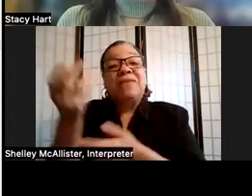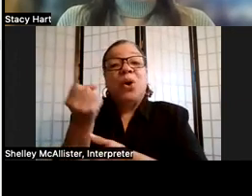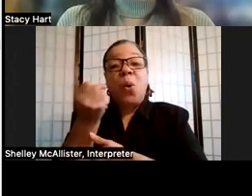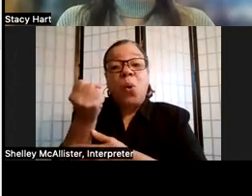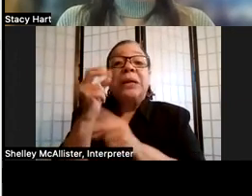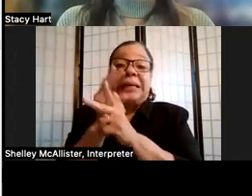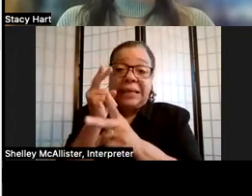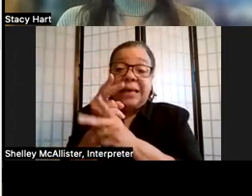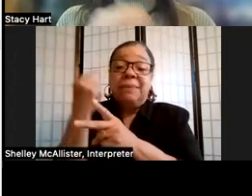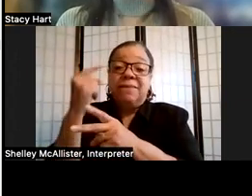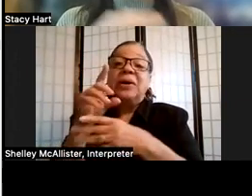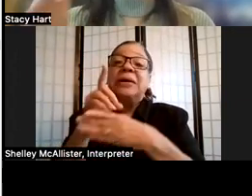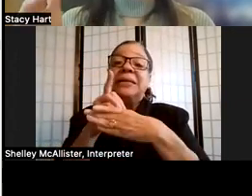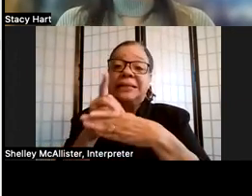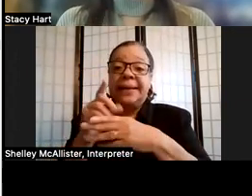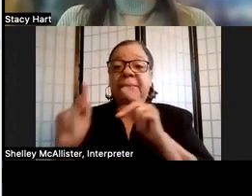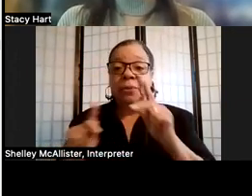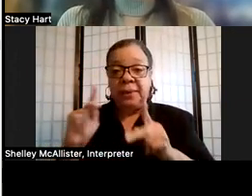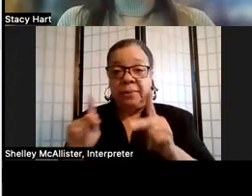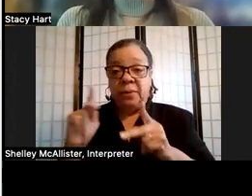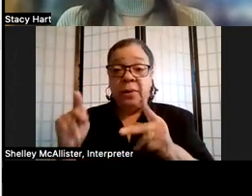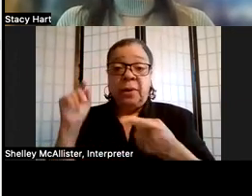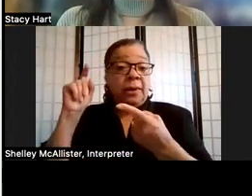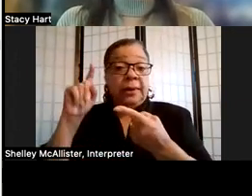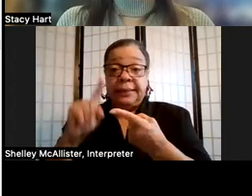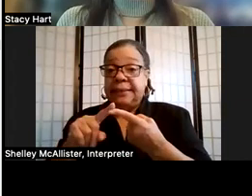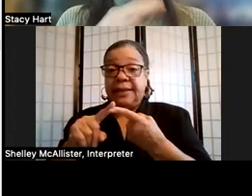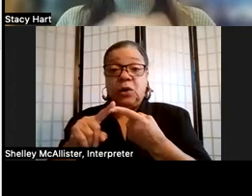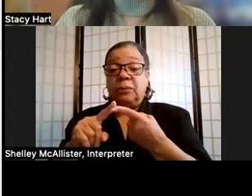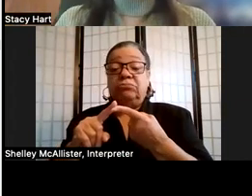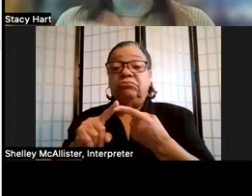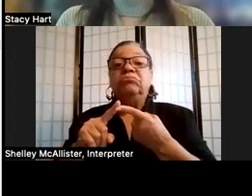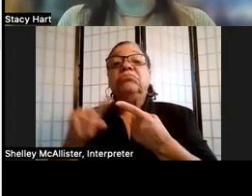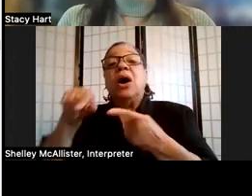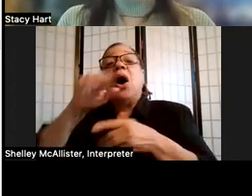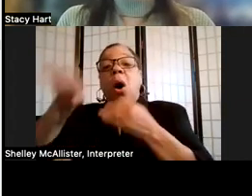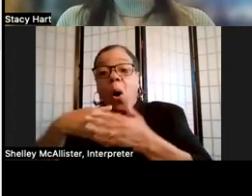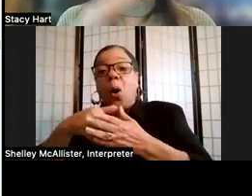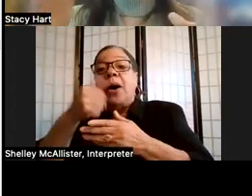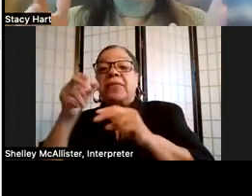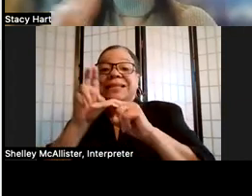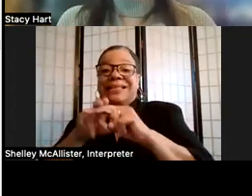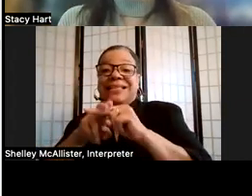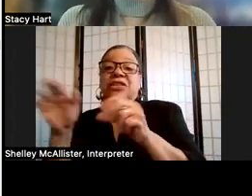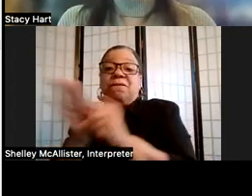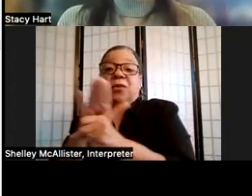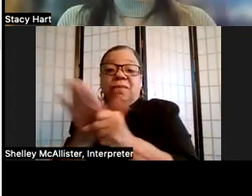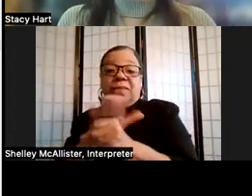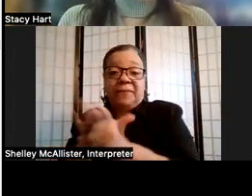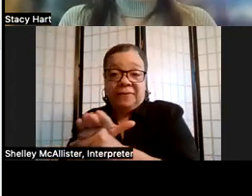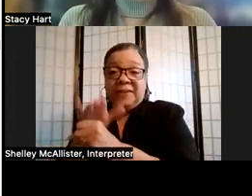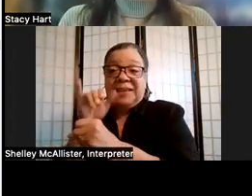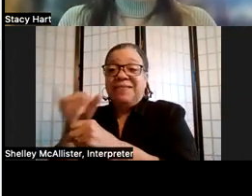the accessible seating until the access, until all other seats in that section or